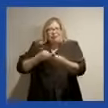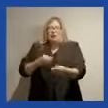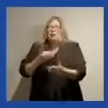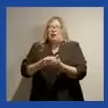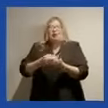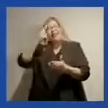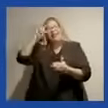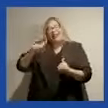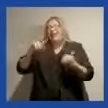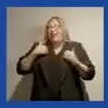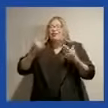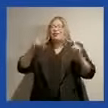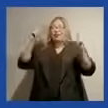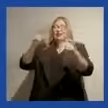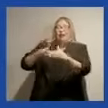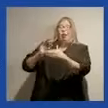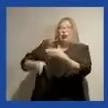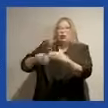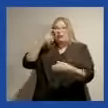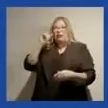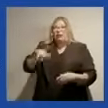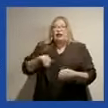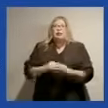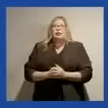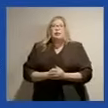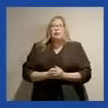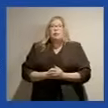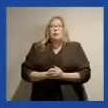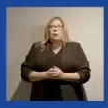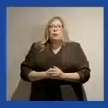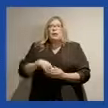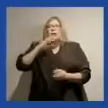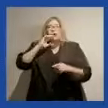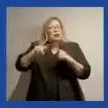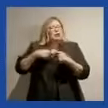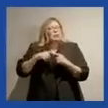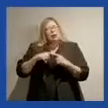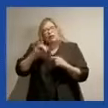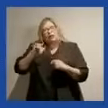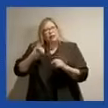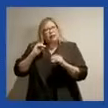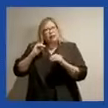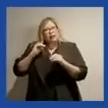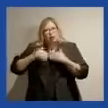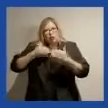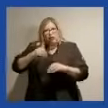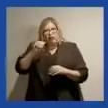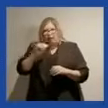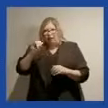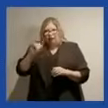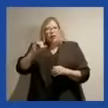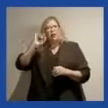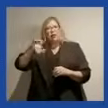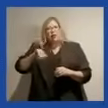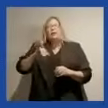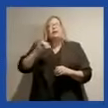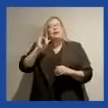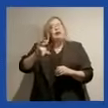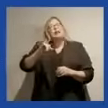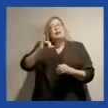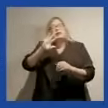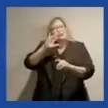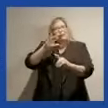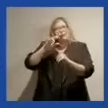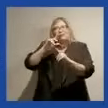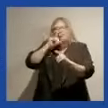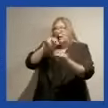example just yesterday with generative AI. That is not a job killer. In fact, that's explicit in our executive order as it relates to artificial intelligence.